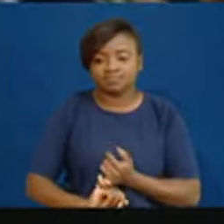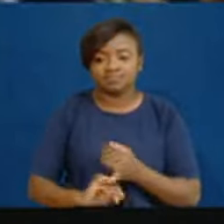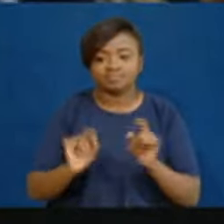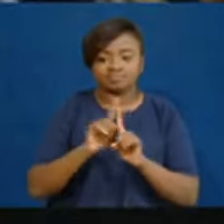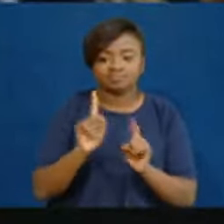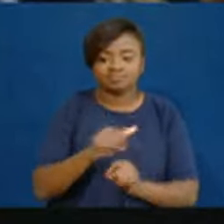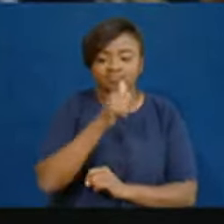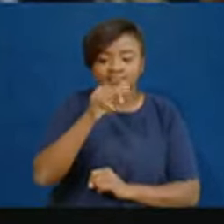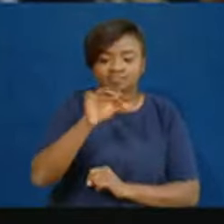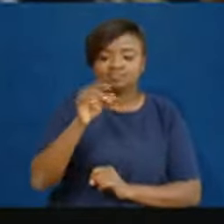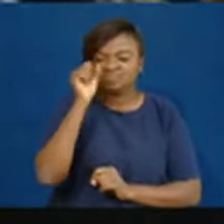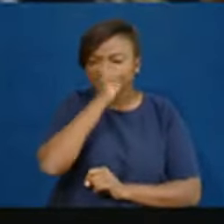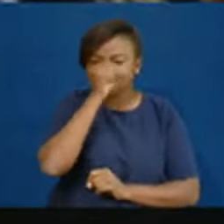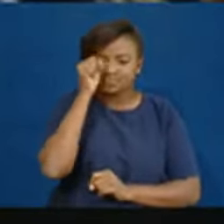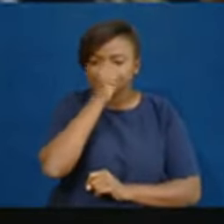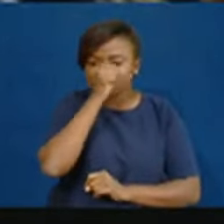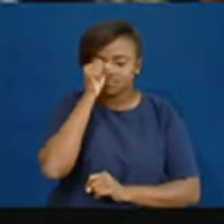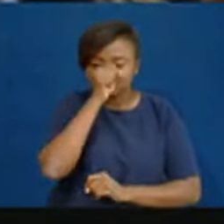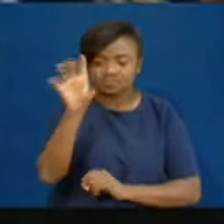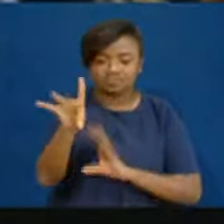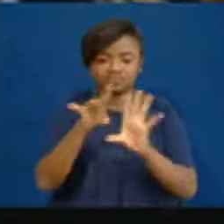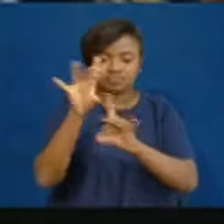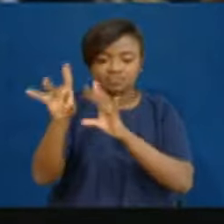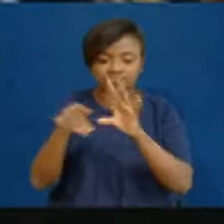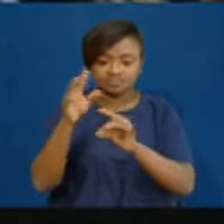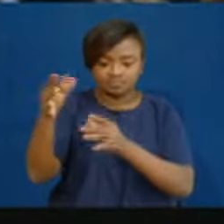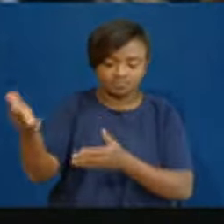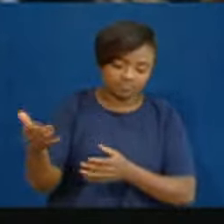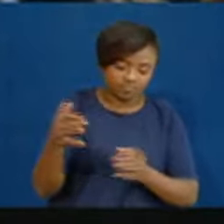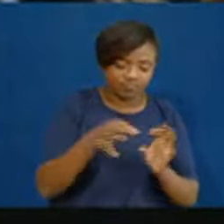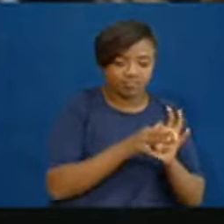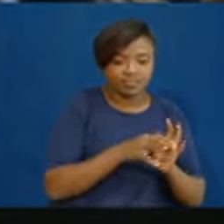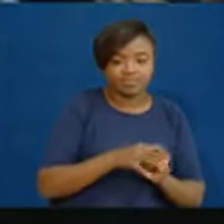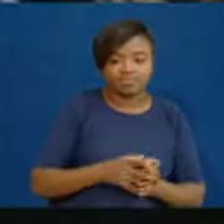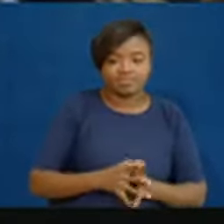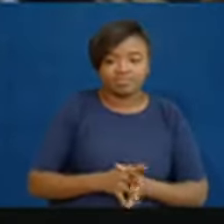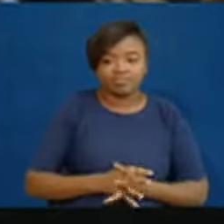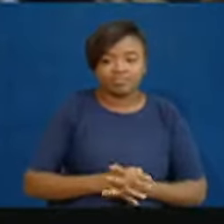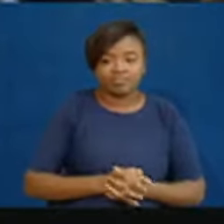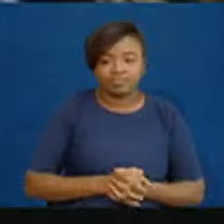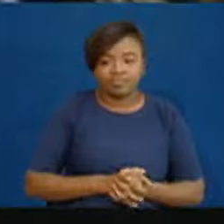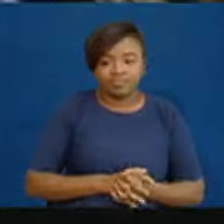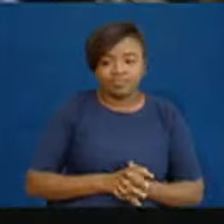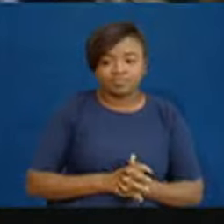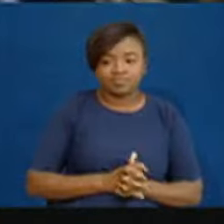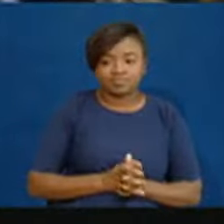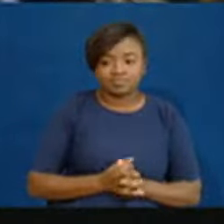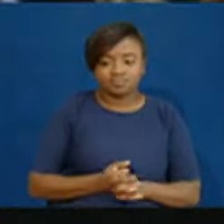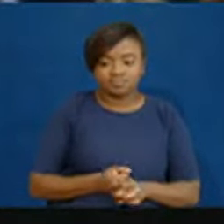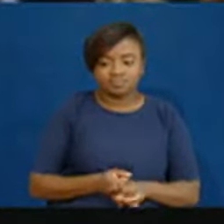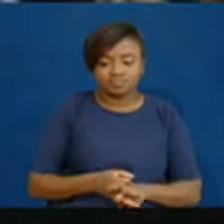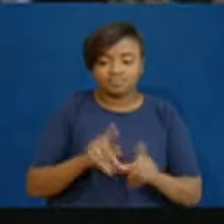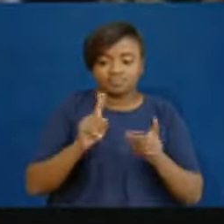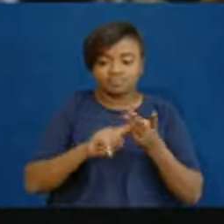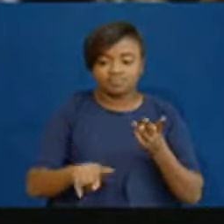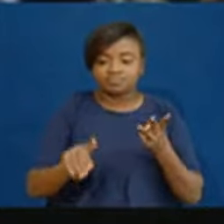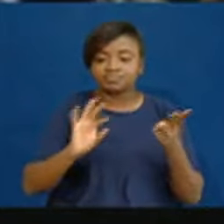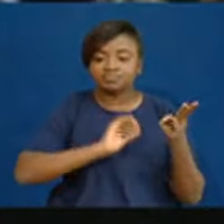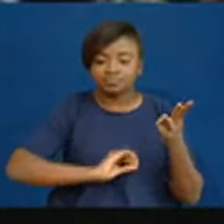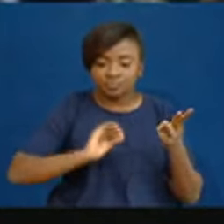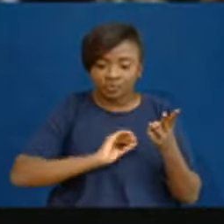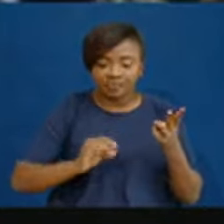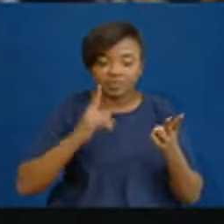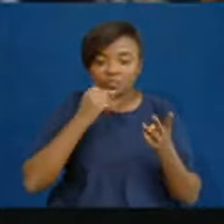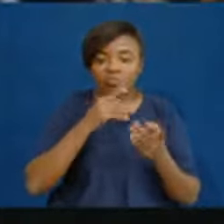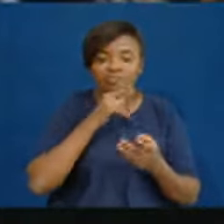picked from the streets, street children. There are also the total orphans, kids who have got no parents, and also there are those